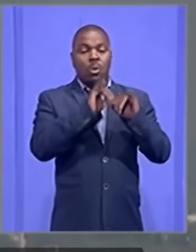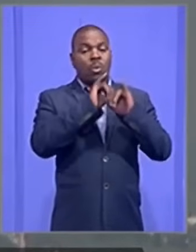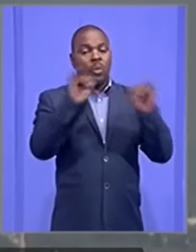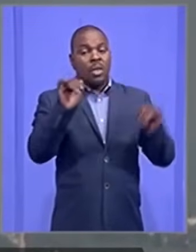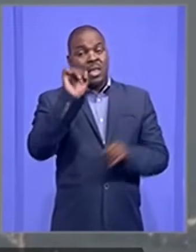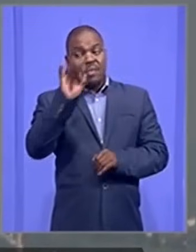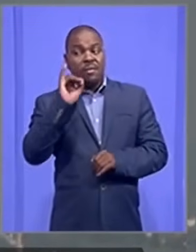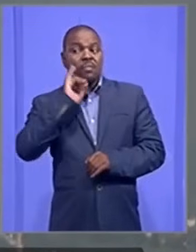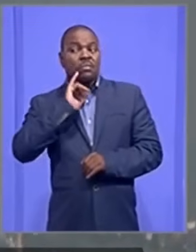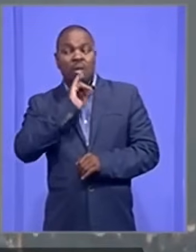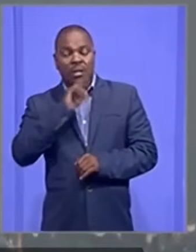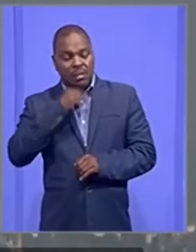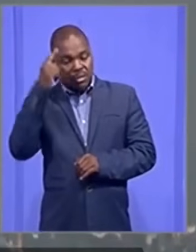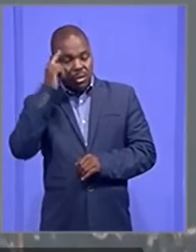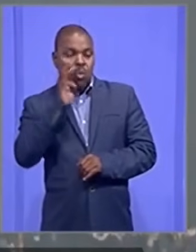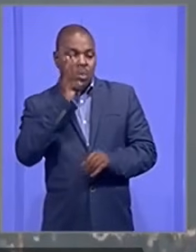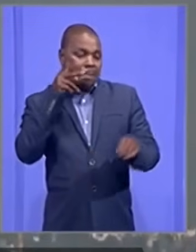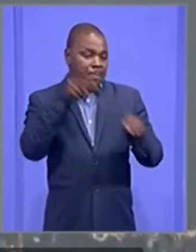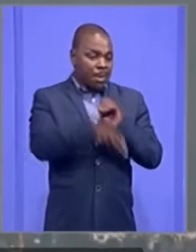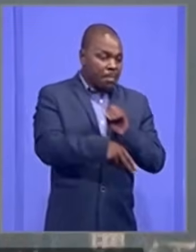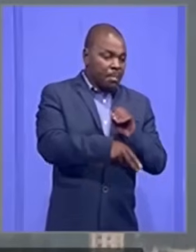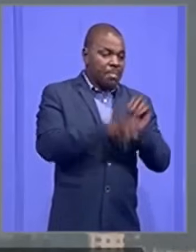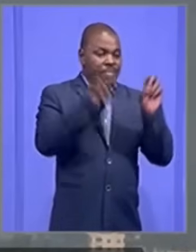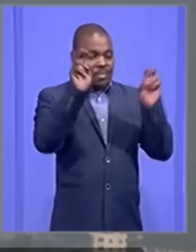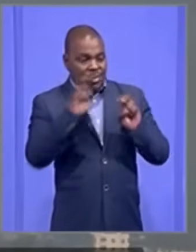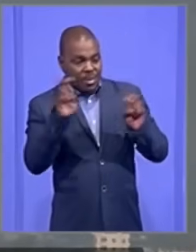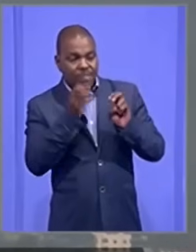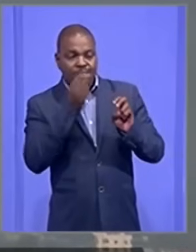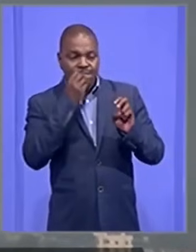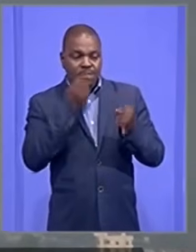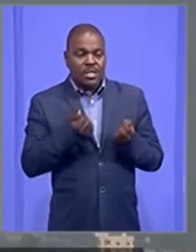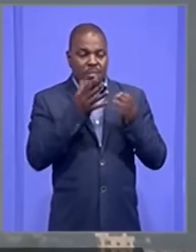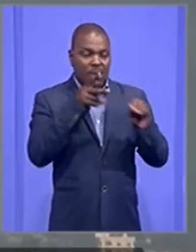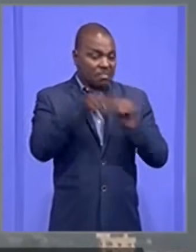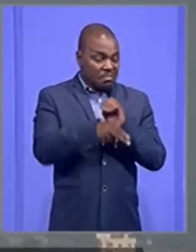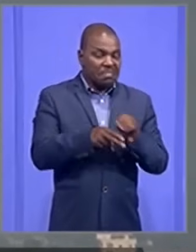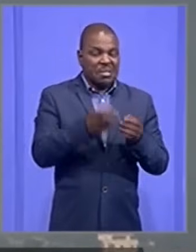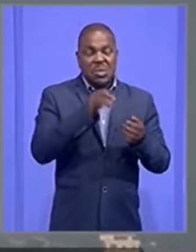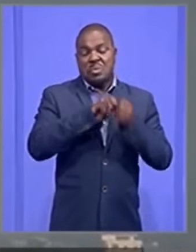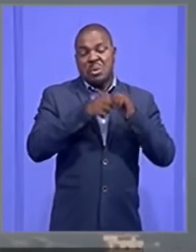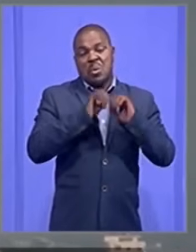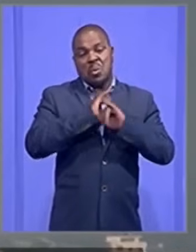tšea sephetho sa go gaolela badudi metse mohlagase le kabo ya dijo.